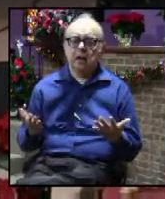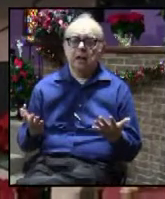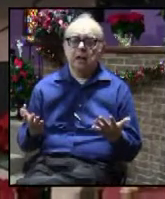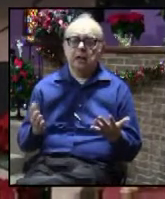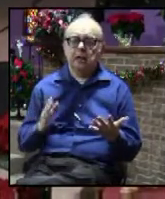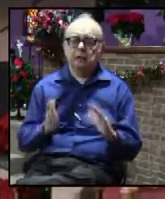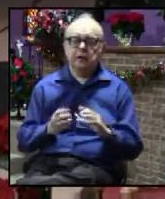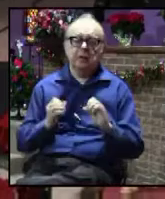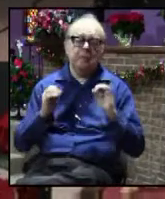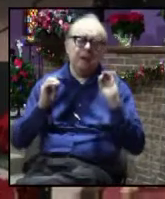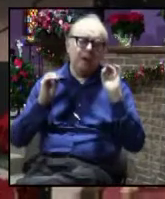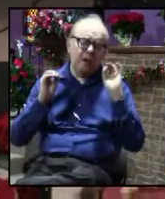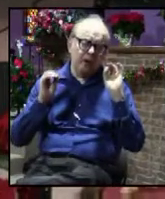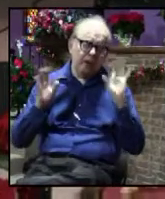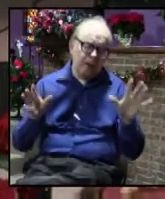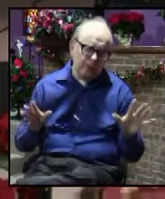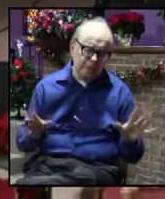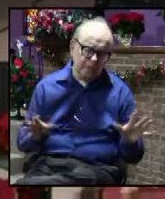chaotic.